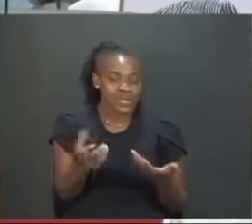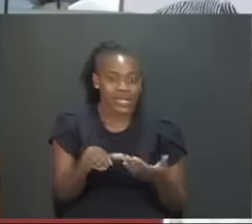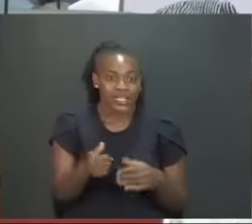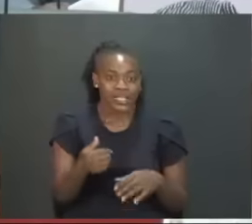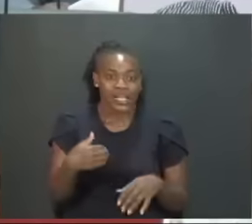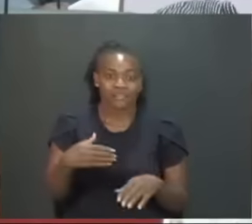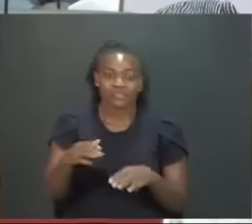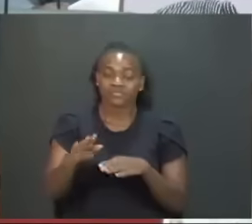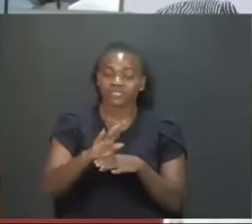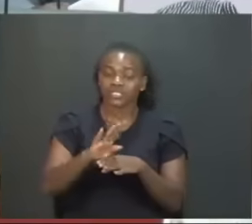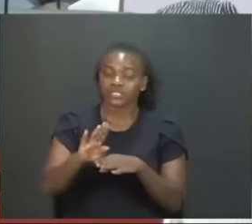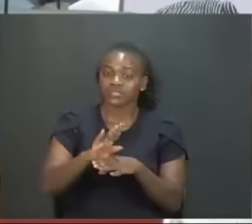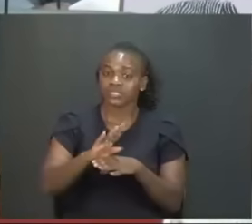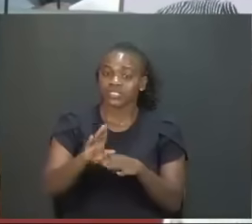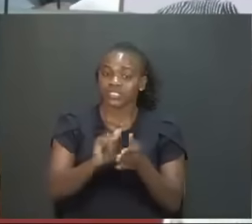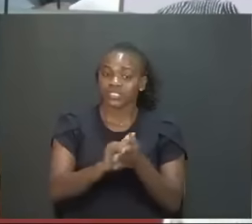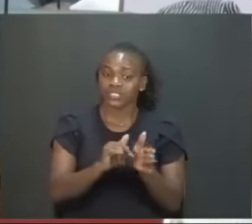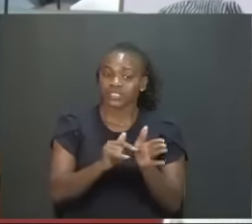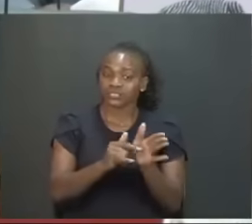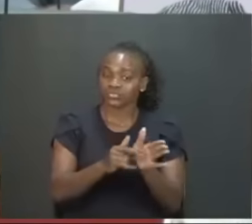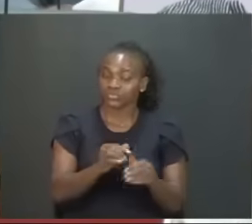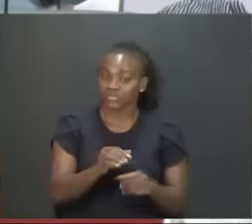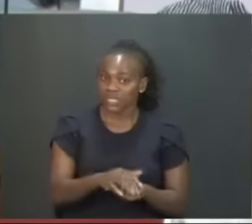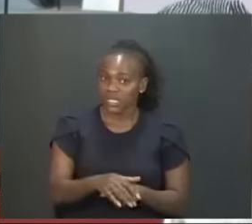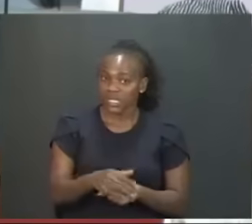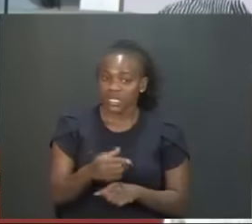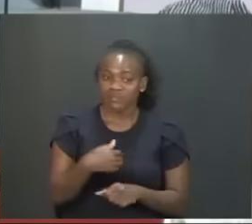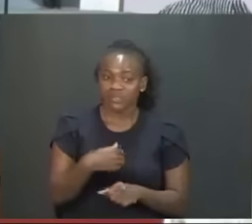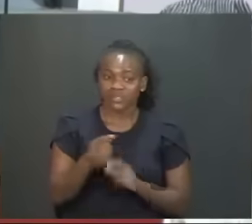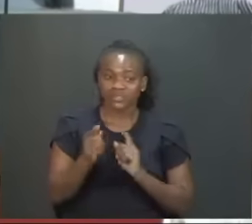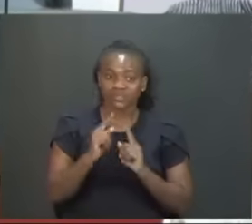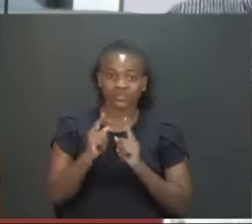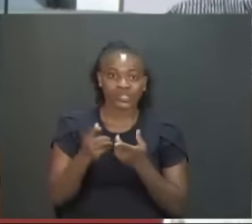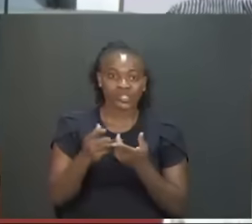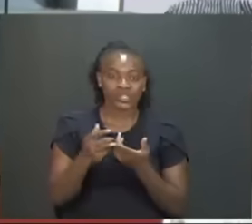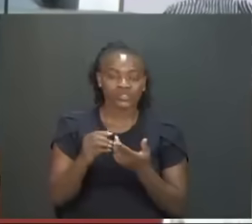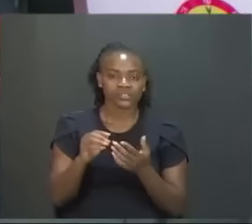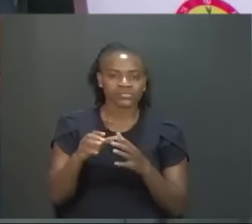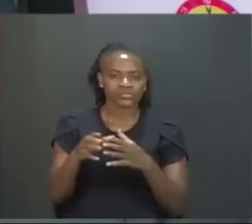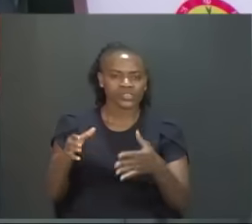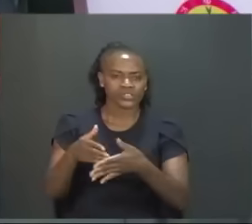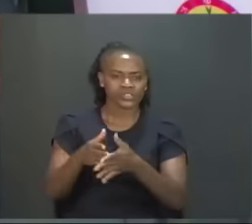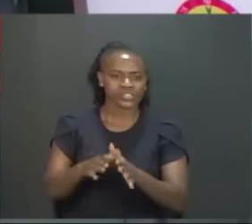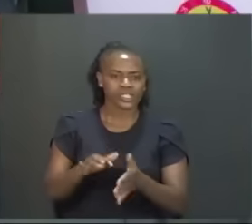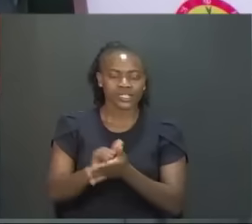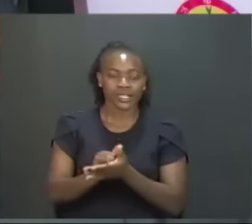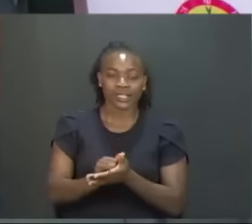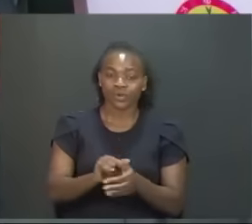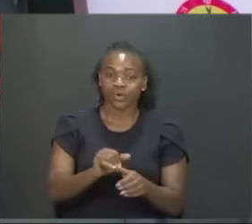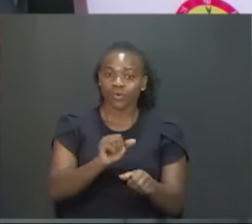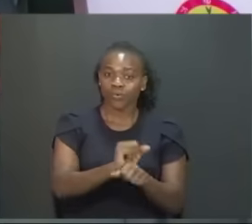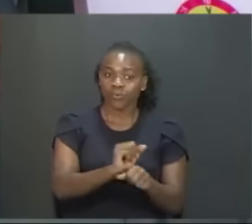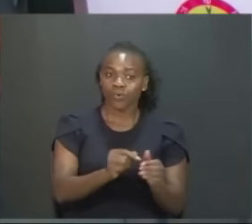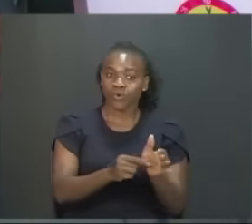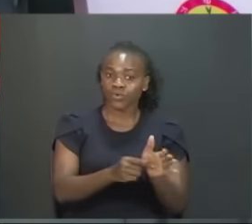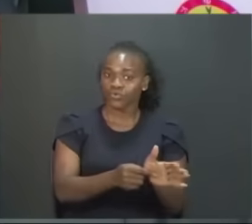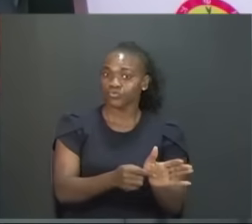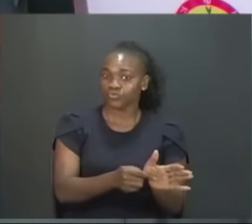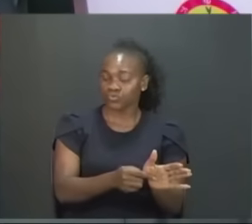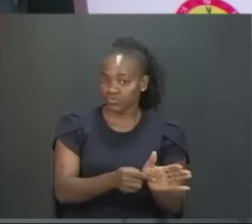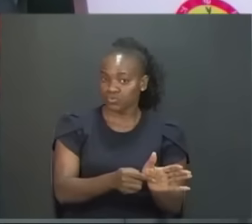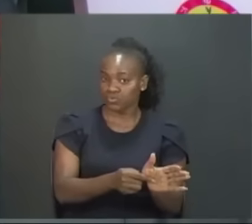advertised. I was nudging the Majority Leader. Businesses that are advertised on the order paper, and they remain